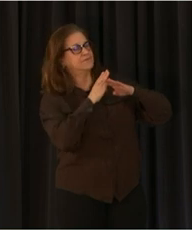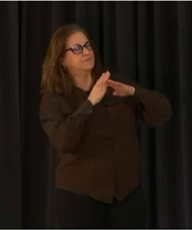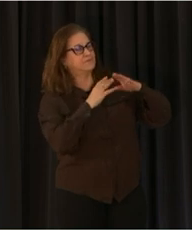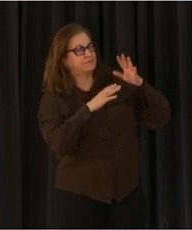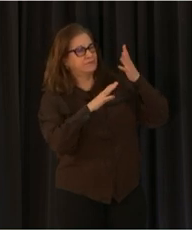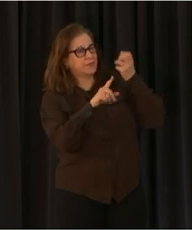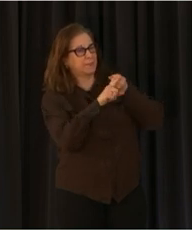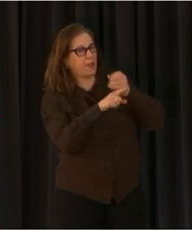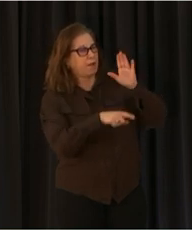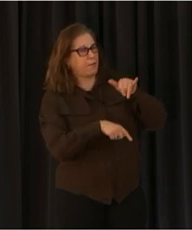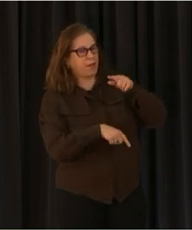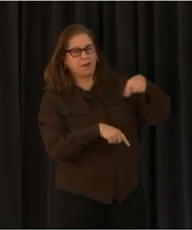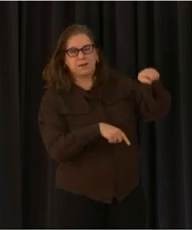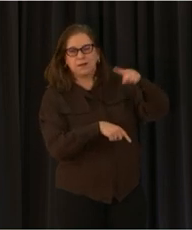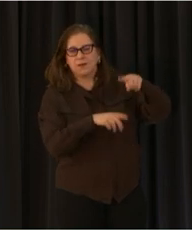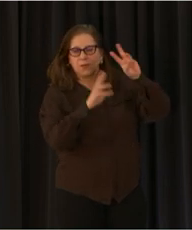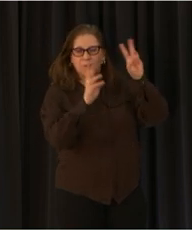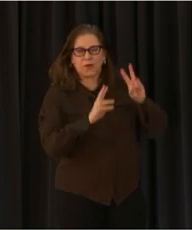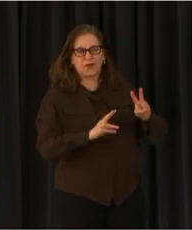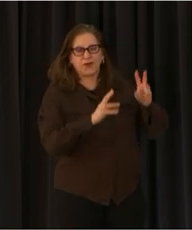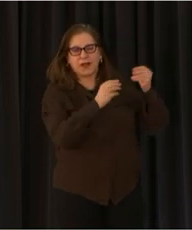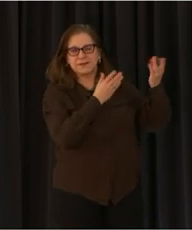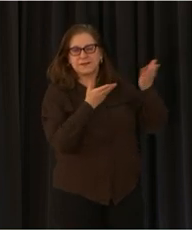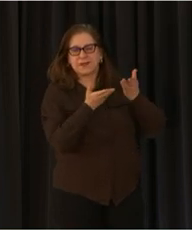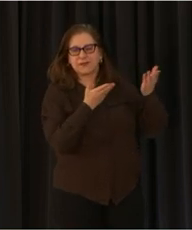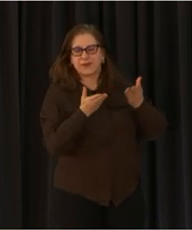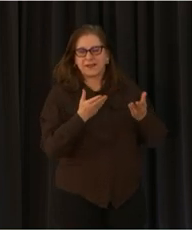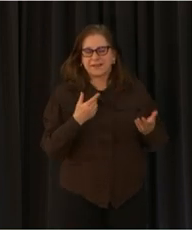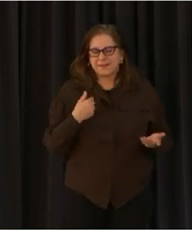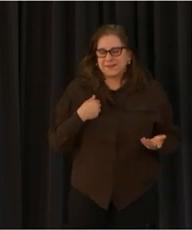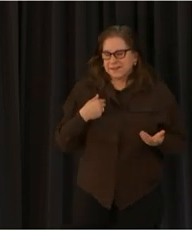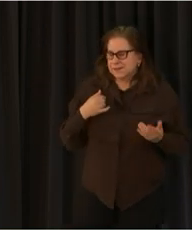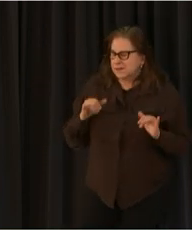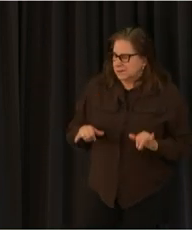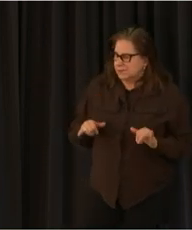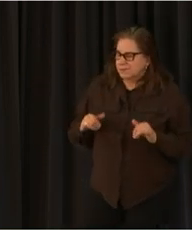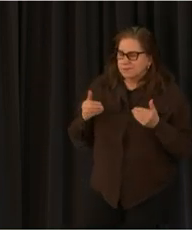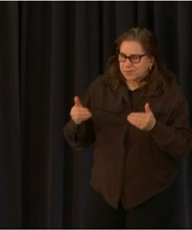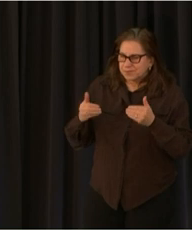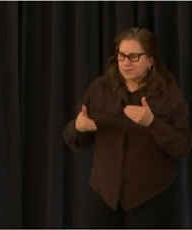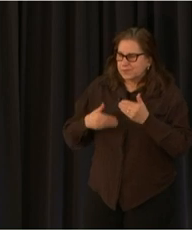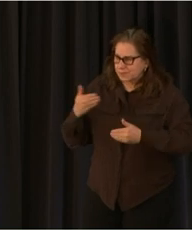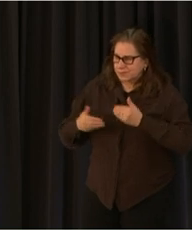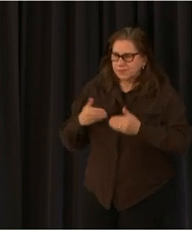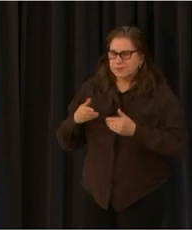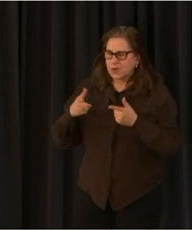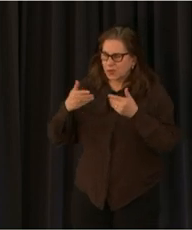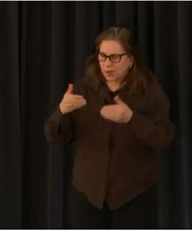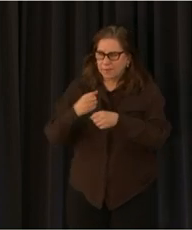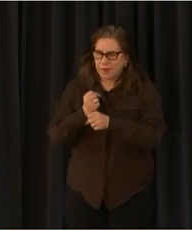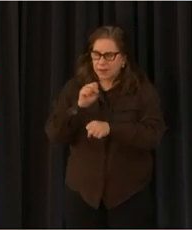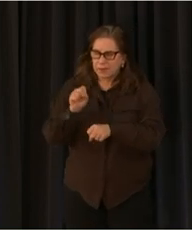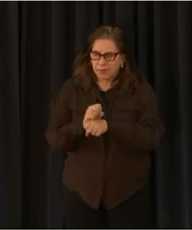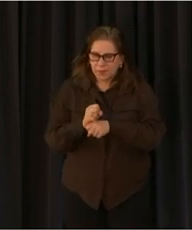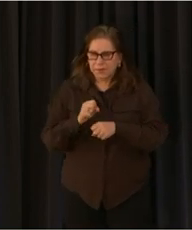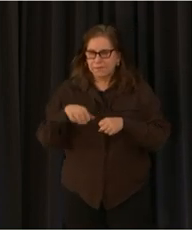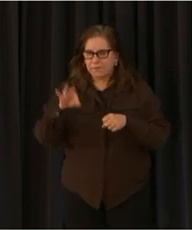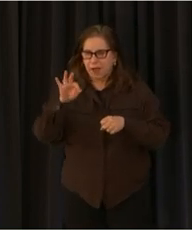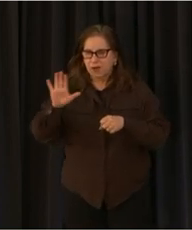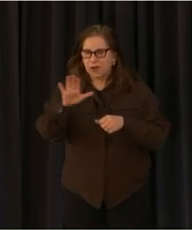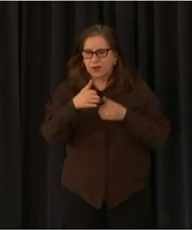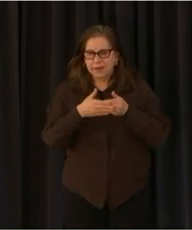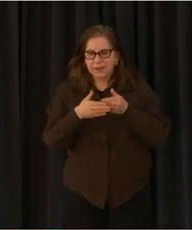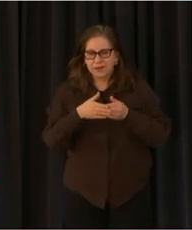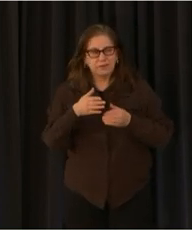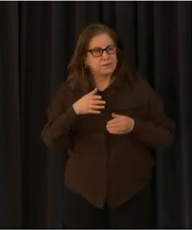to cancel first appointment clinics in the District of Columbia. We were able to